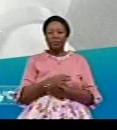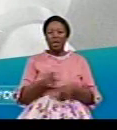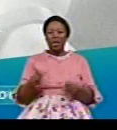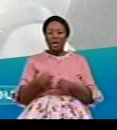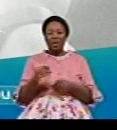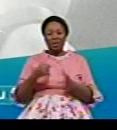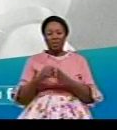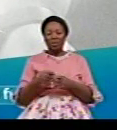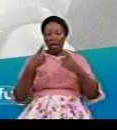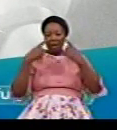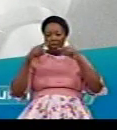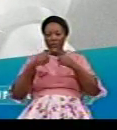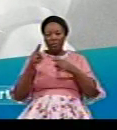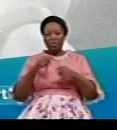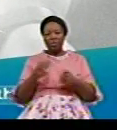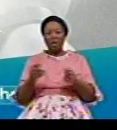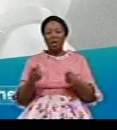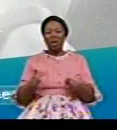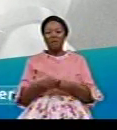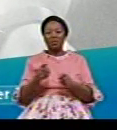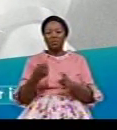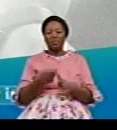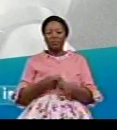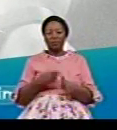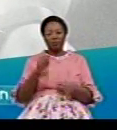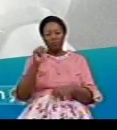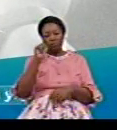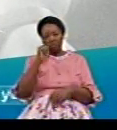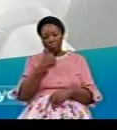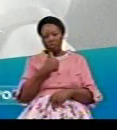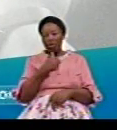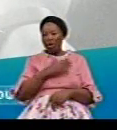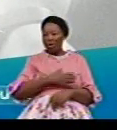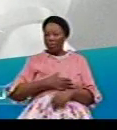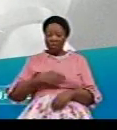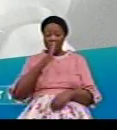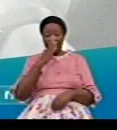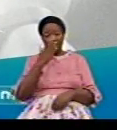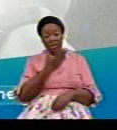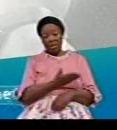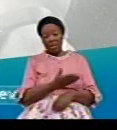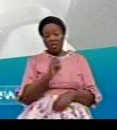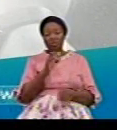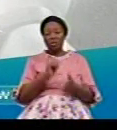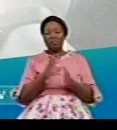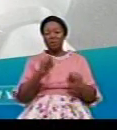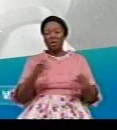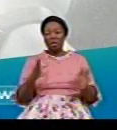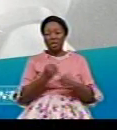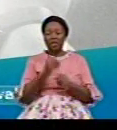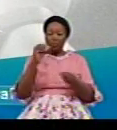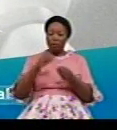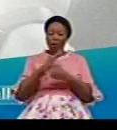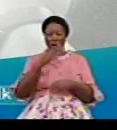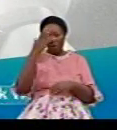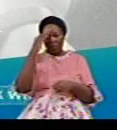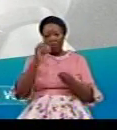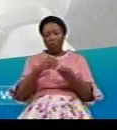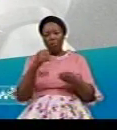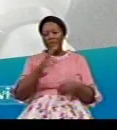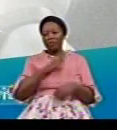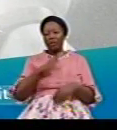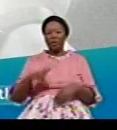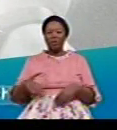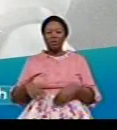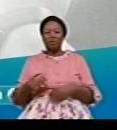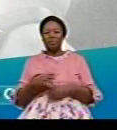from counselors tomorrow. Who are waiting for you, please let's attend so I can get don't more come back to your seat. Christ. Make sure you stay with the